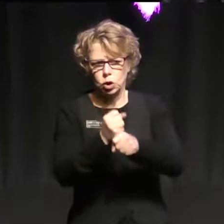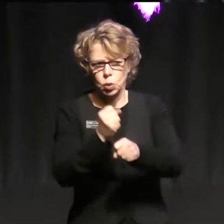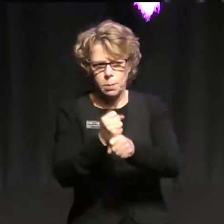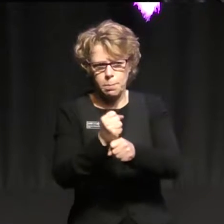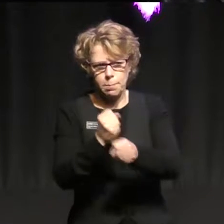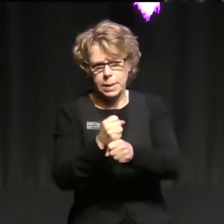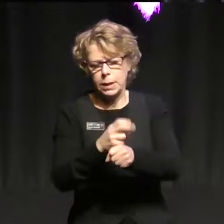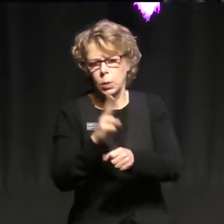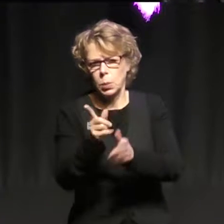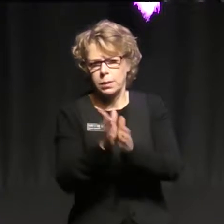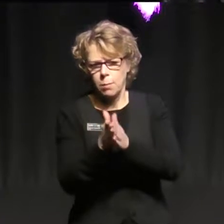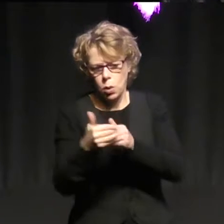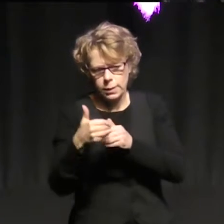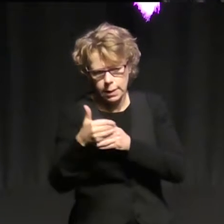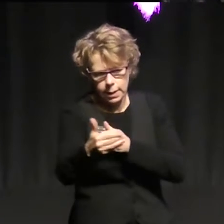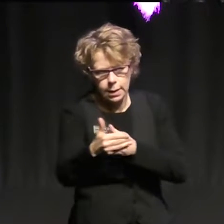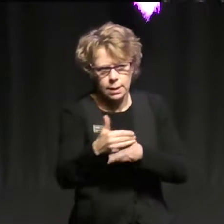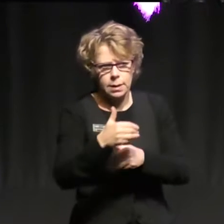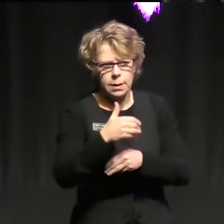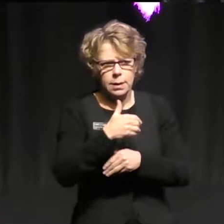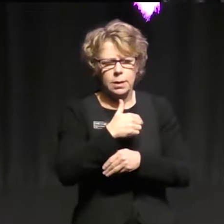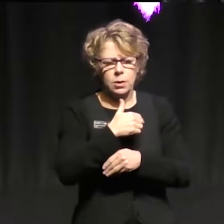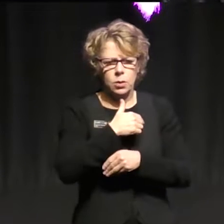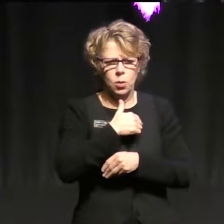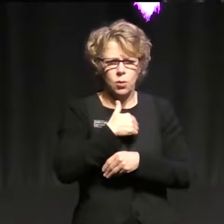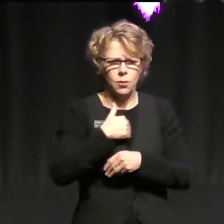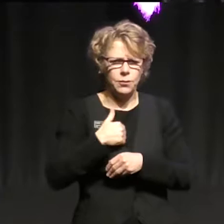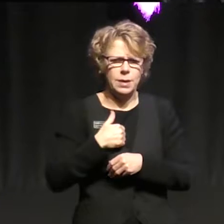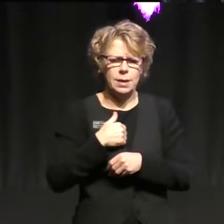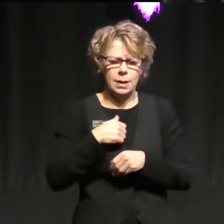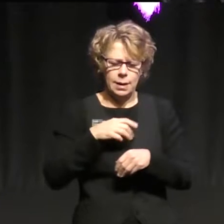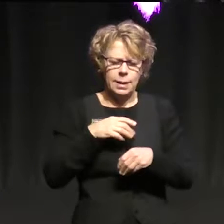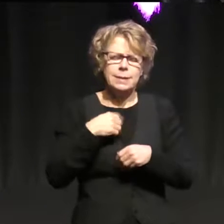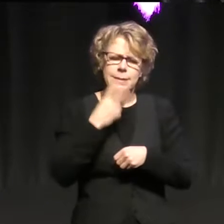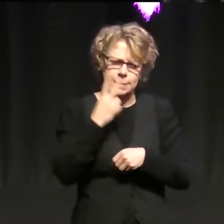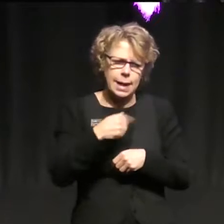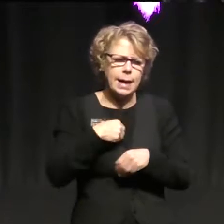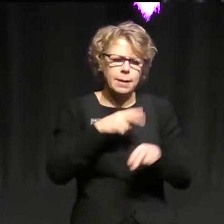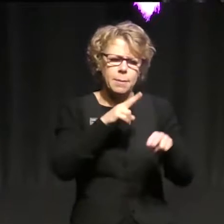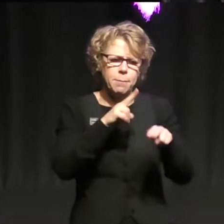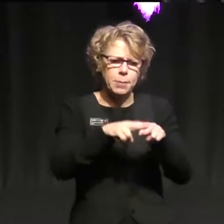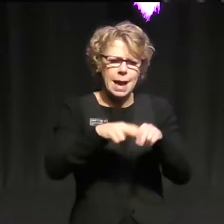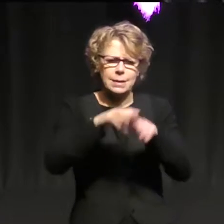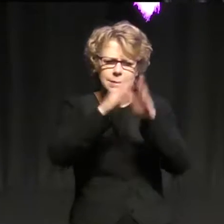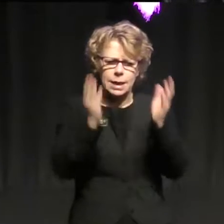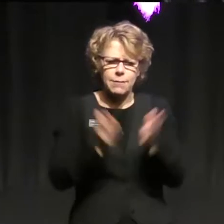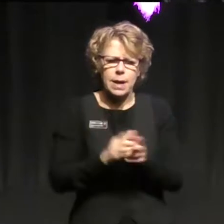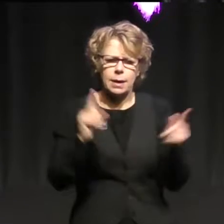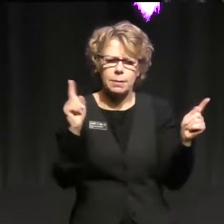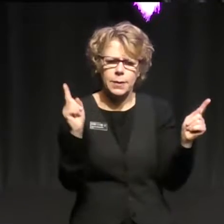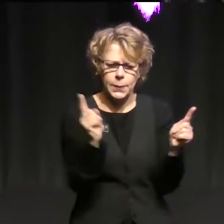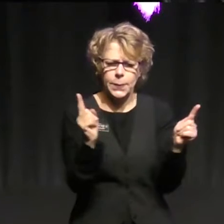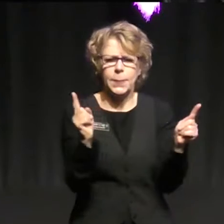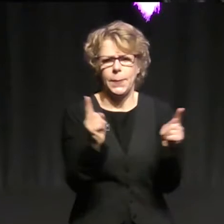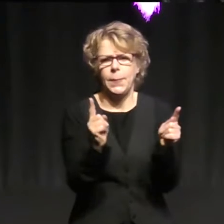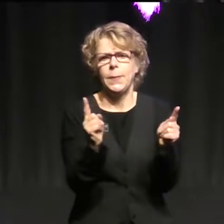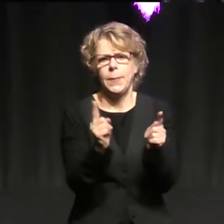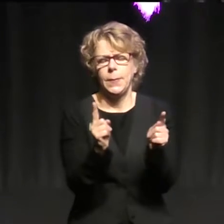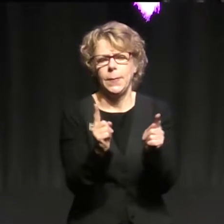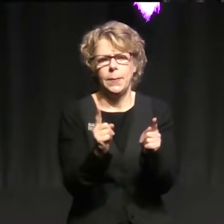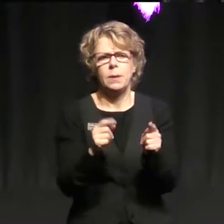And we are viewing a shrinking space in the world where in the latest 3 years,